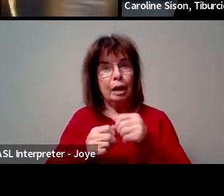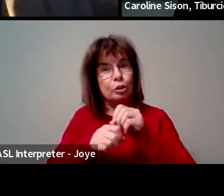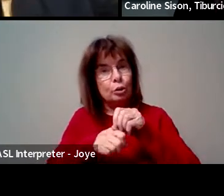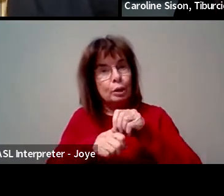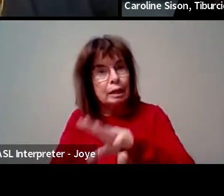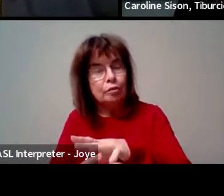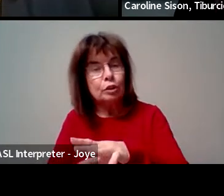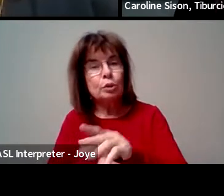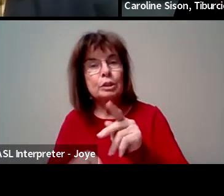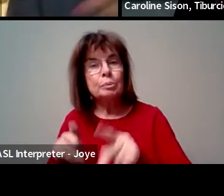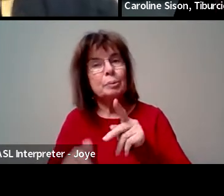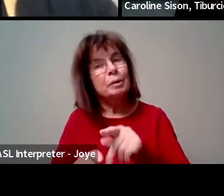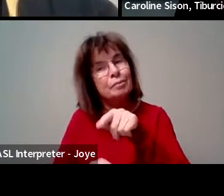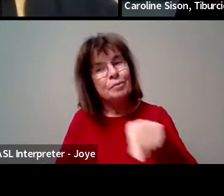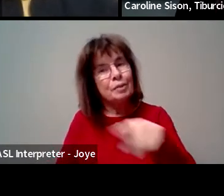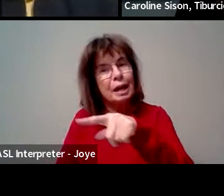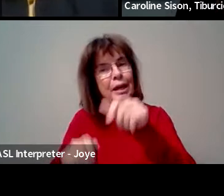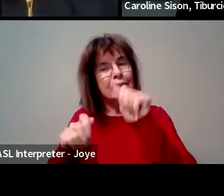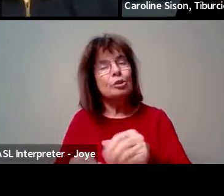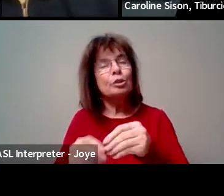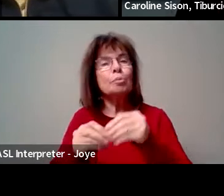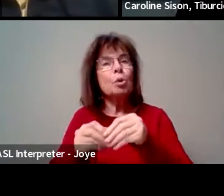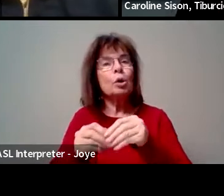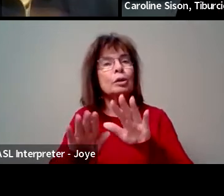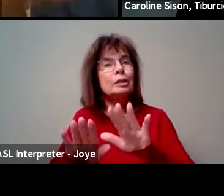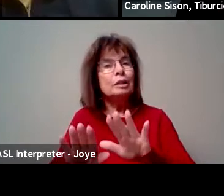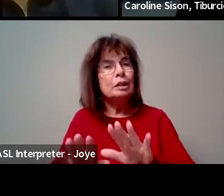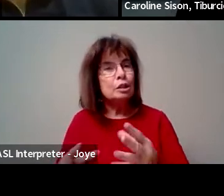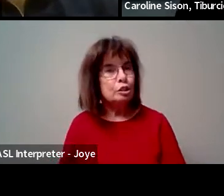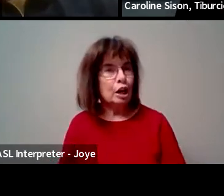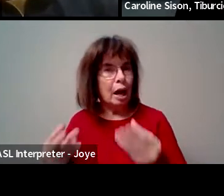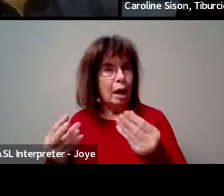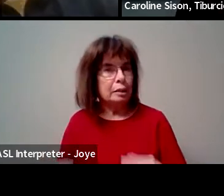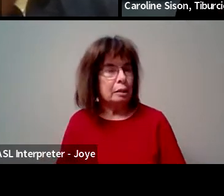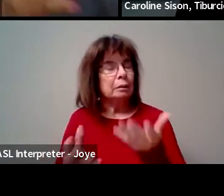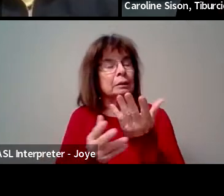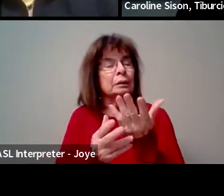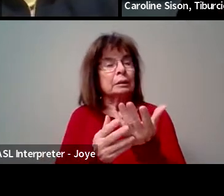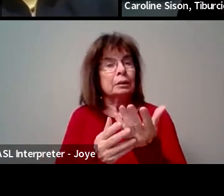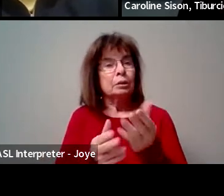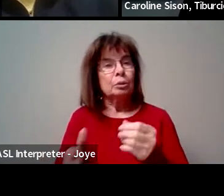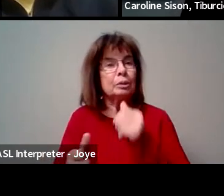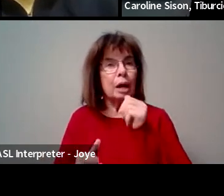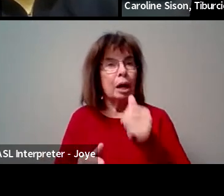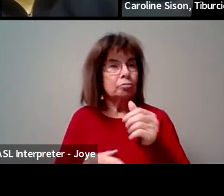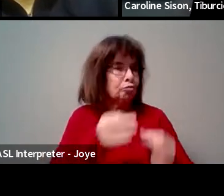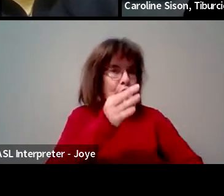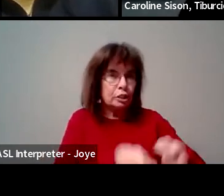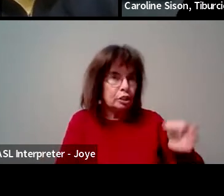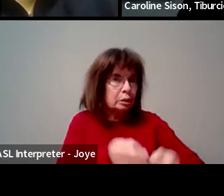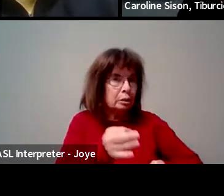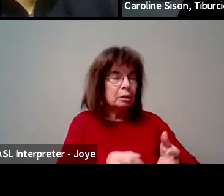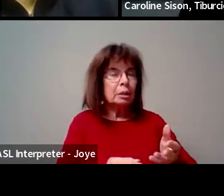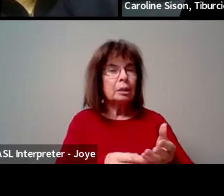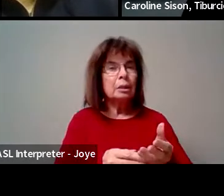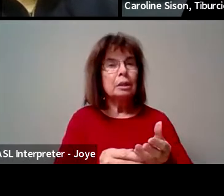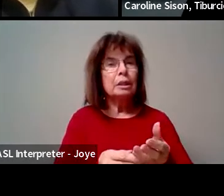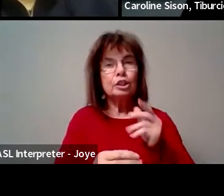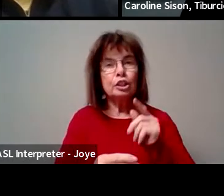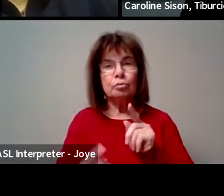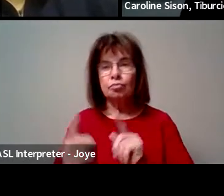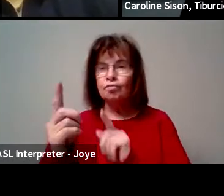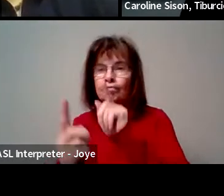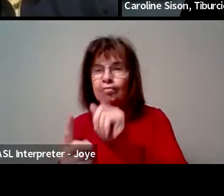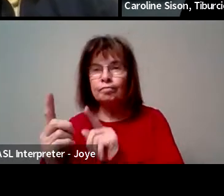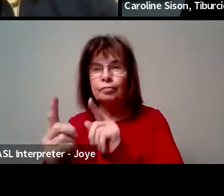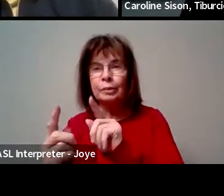do it in a gentle way that is not off-putting, is not judgmental, and is peer-to-peer. And